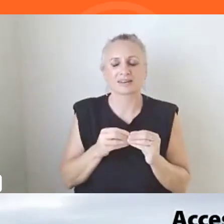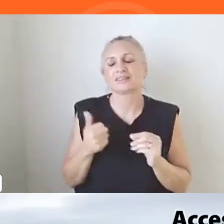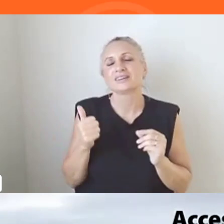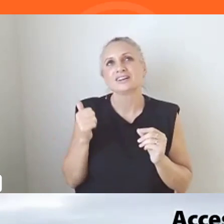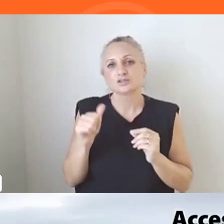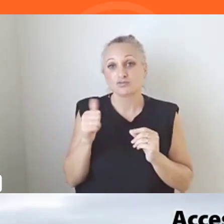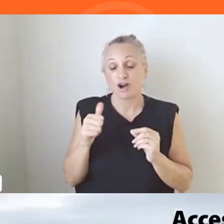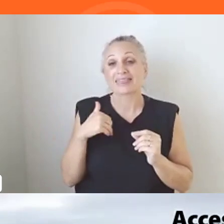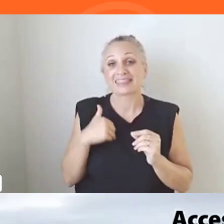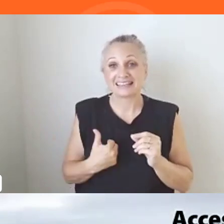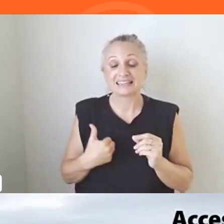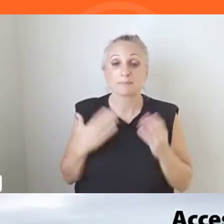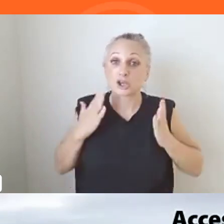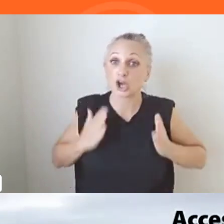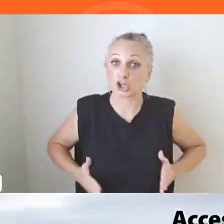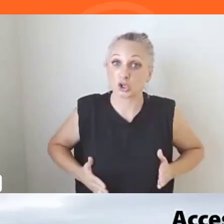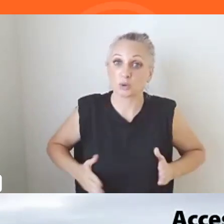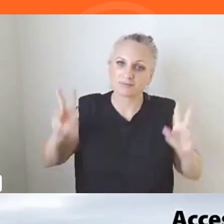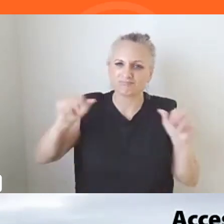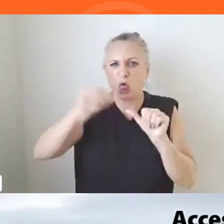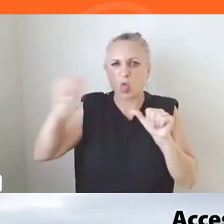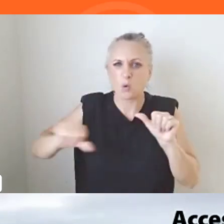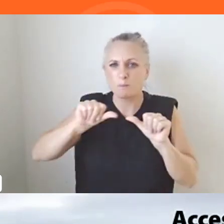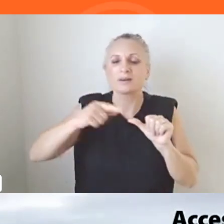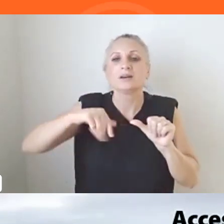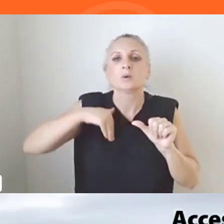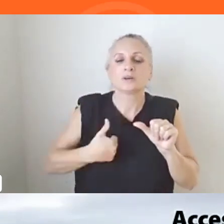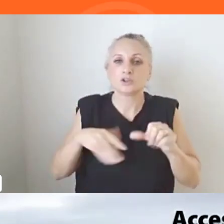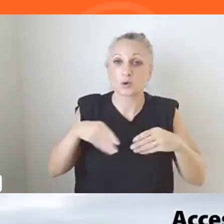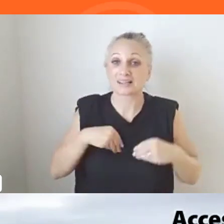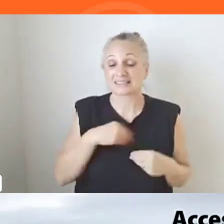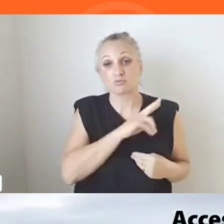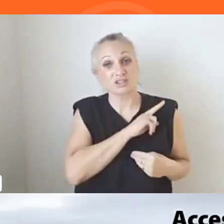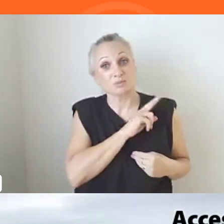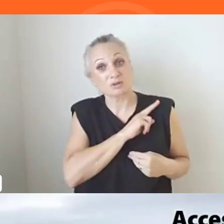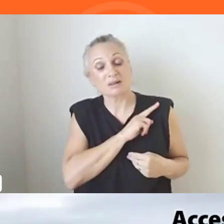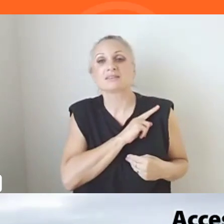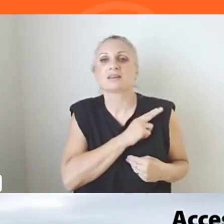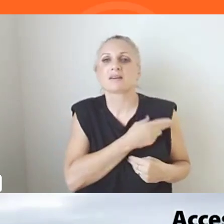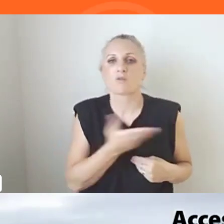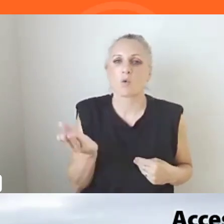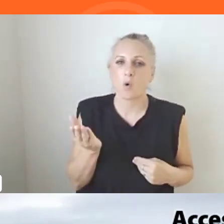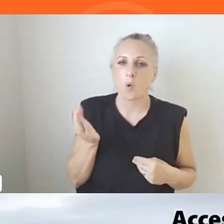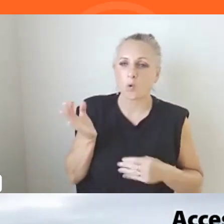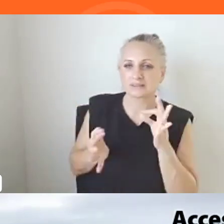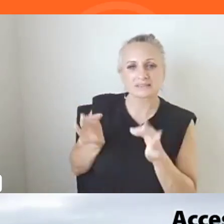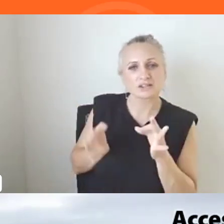human loop. We need to take responsibility as humans for the decisions that it makes and how it affects other people.